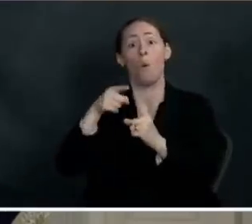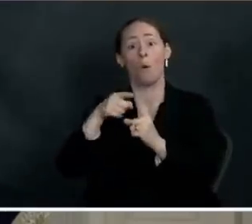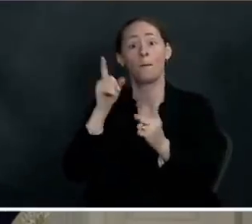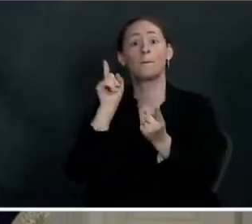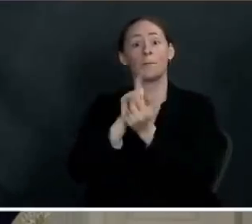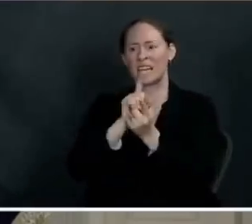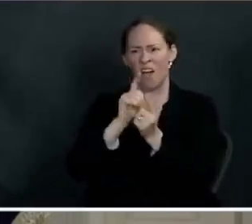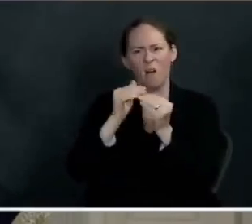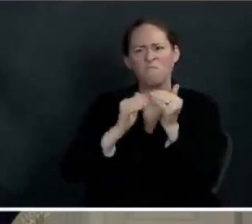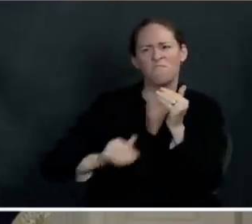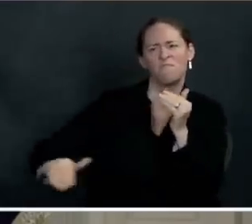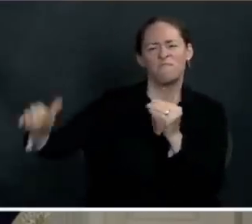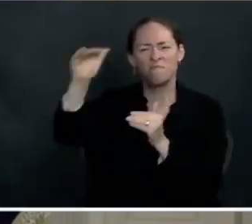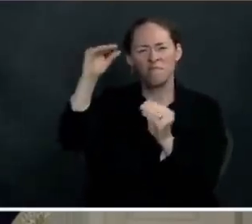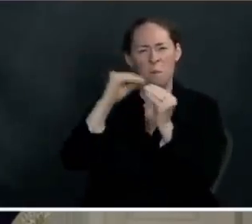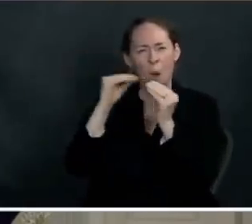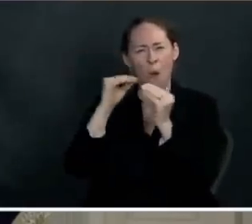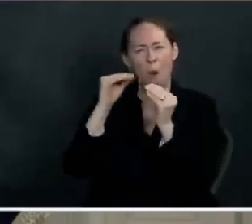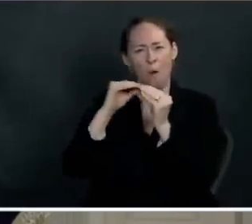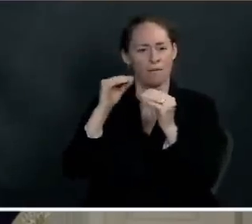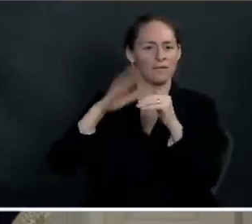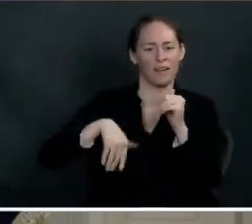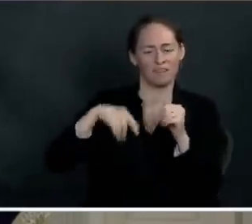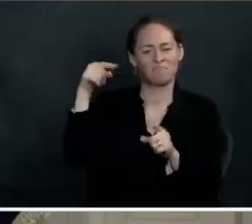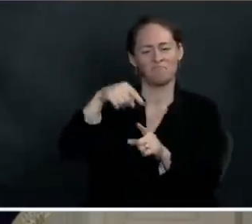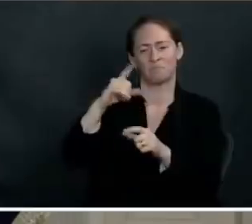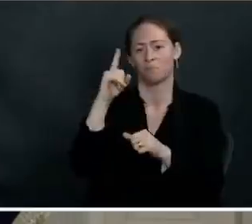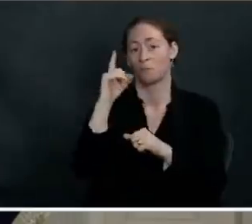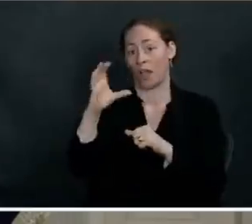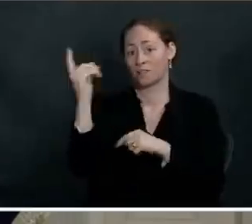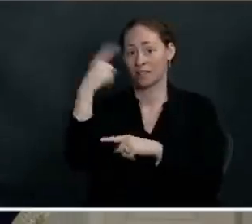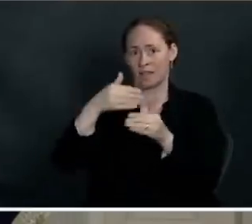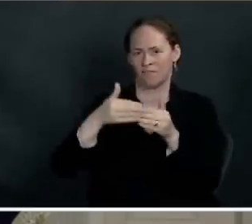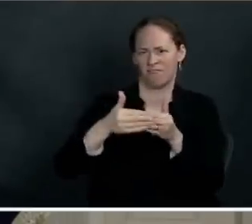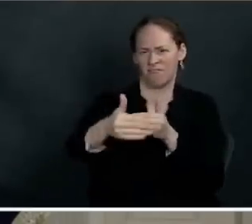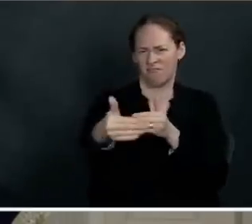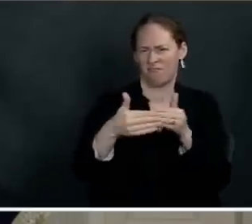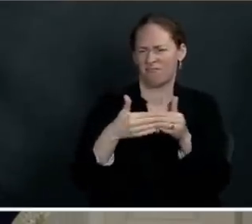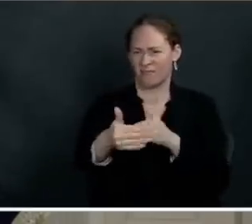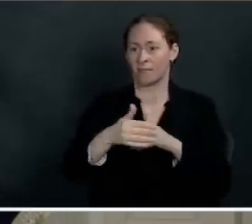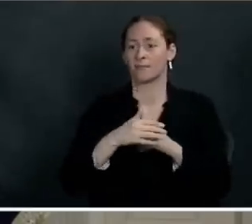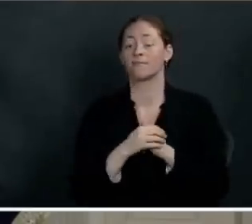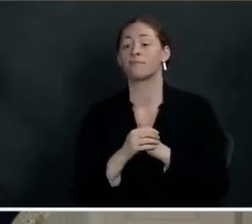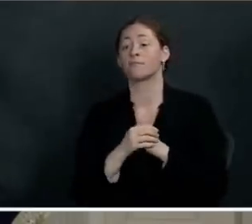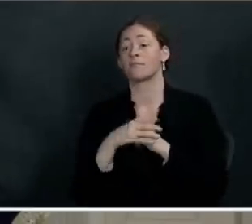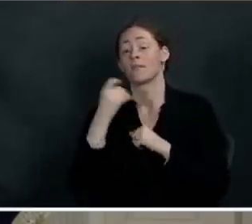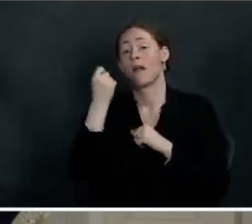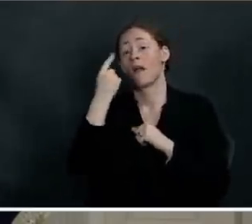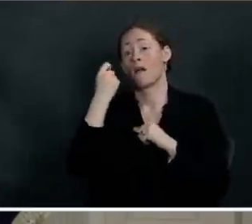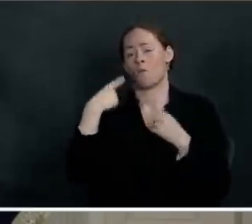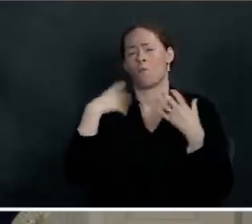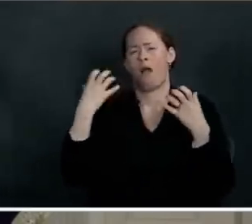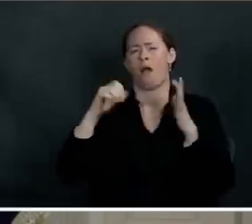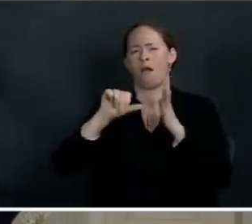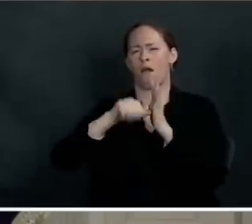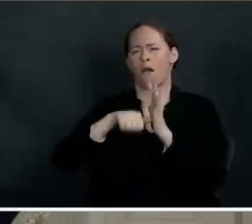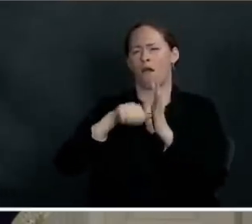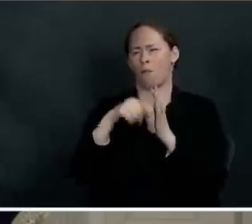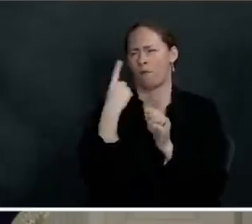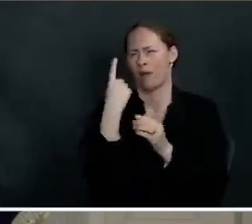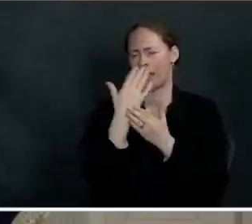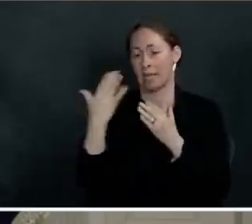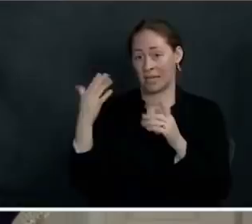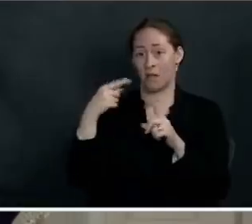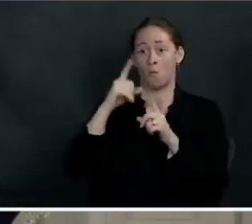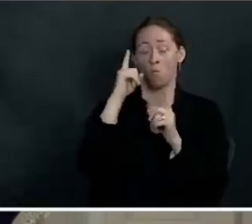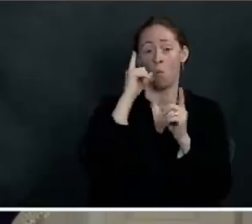shots in 100 days. But I also want to be clear, 100 million shots in 100 days is